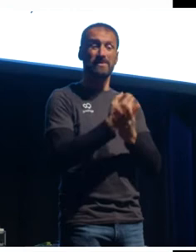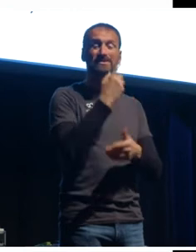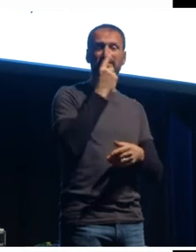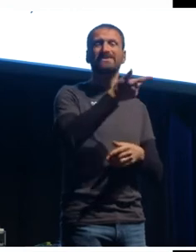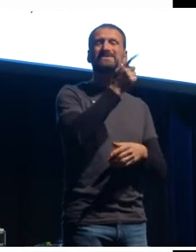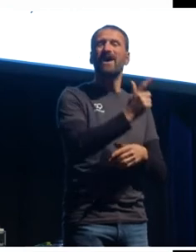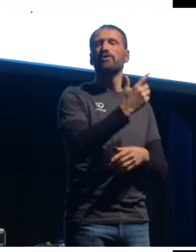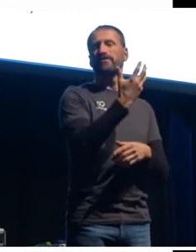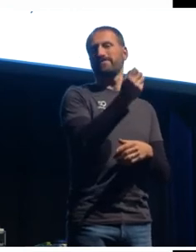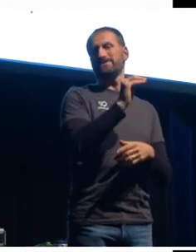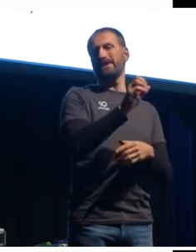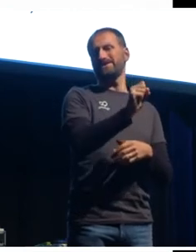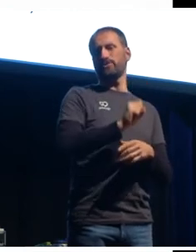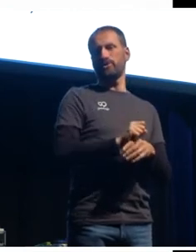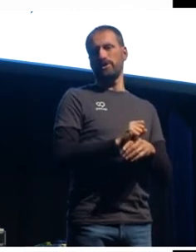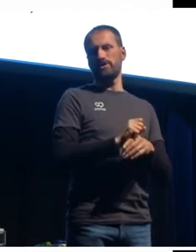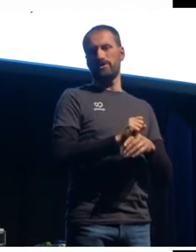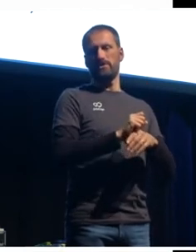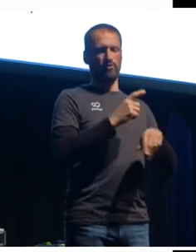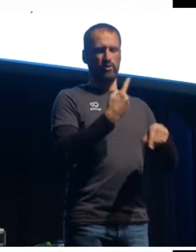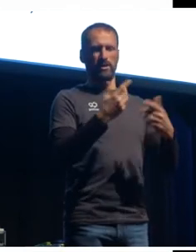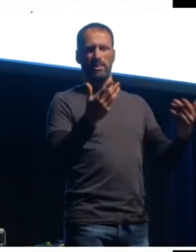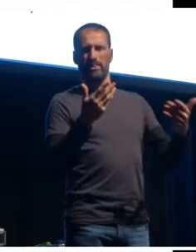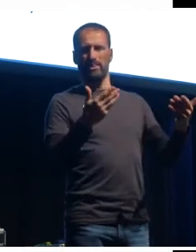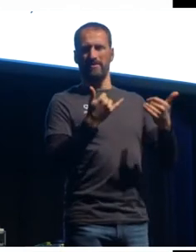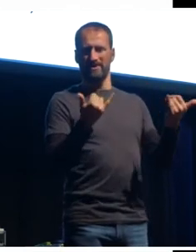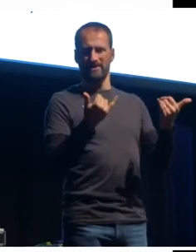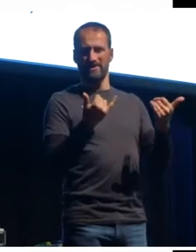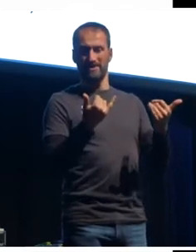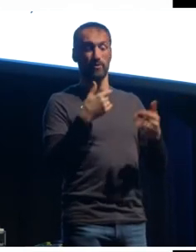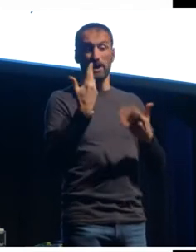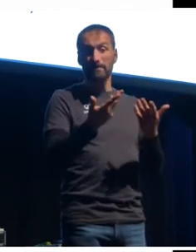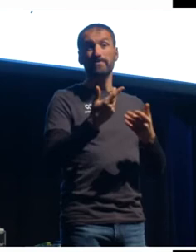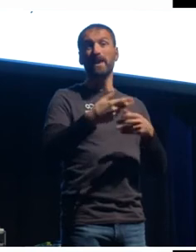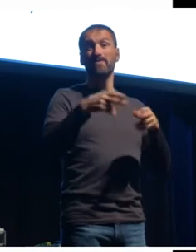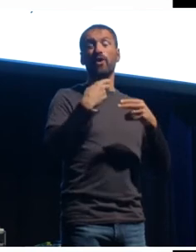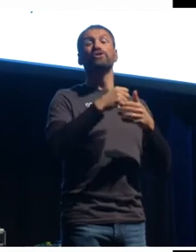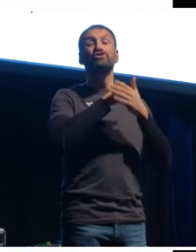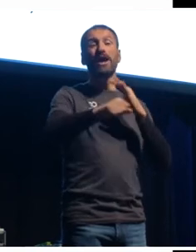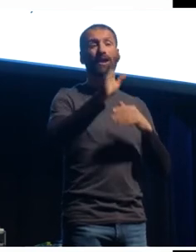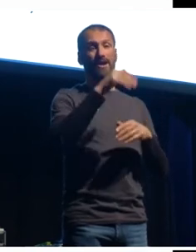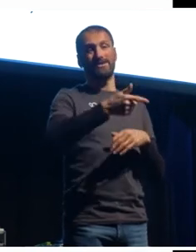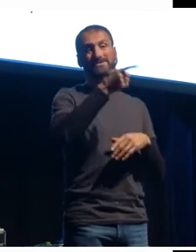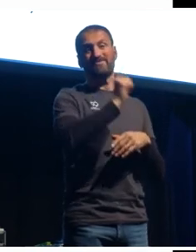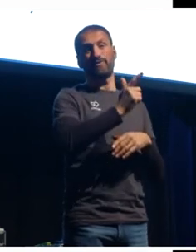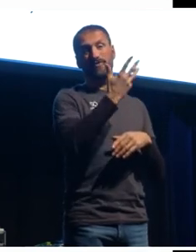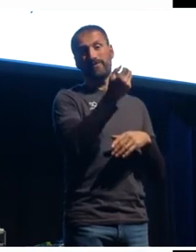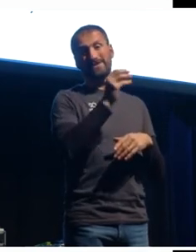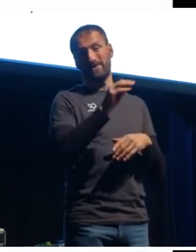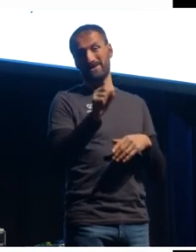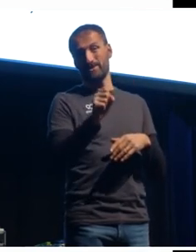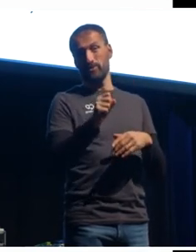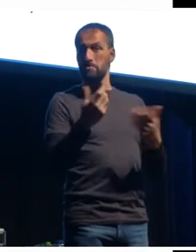bank on the probability of a request a response returning faster than 200 milliseconds? So the same idea again. I will use